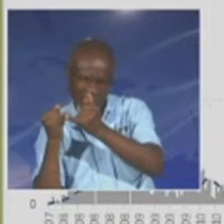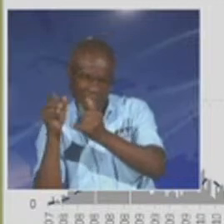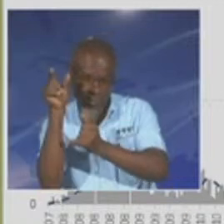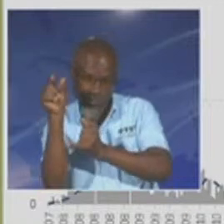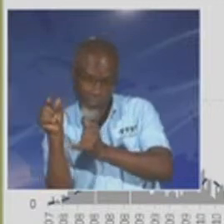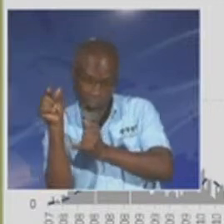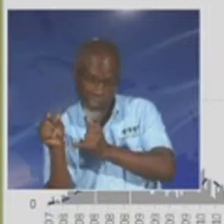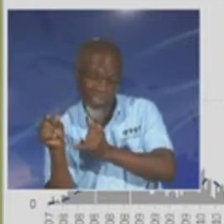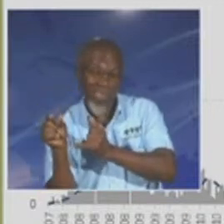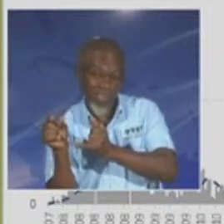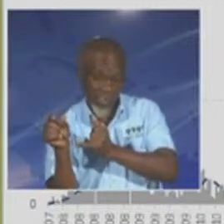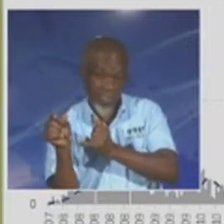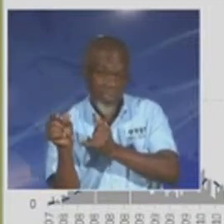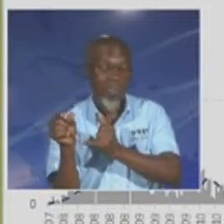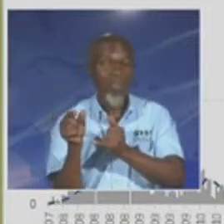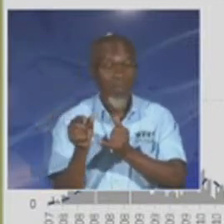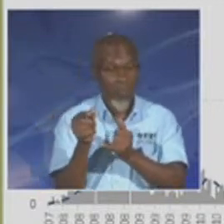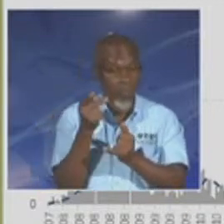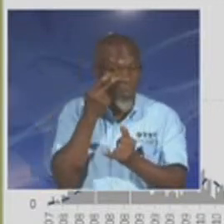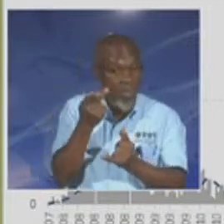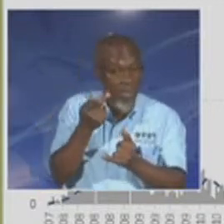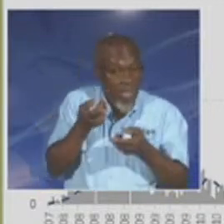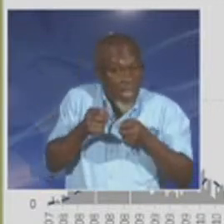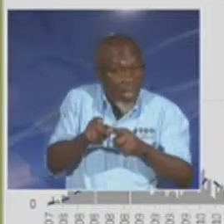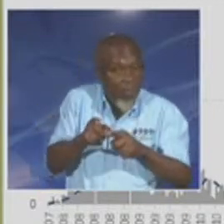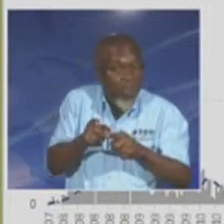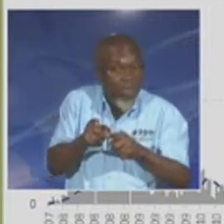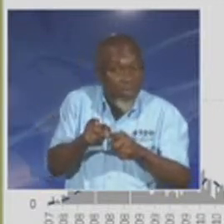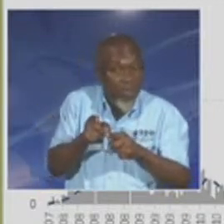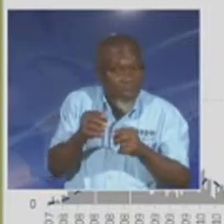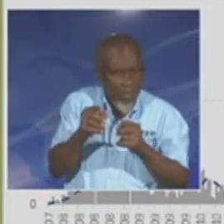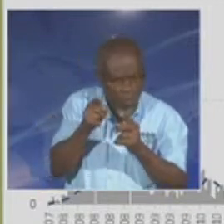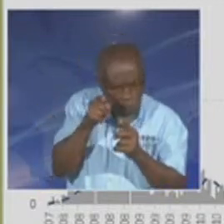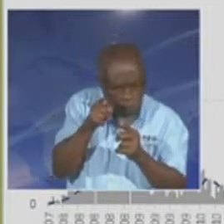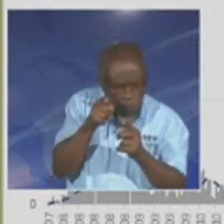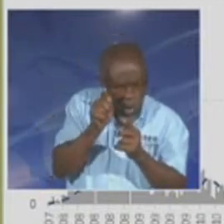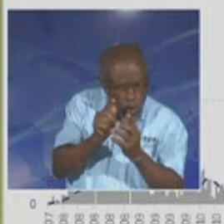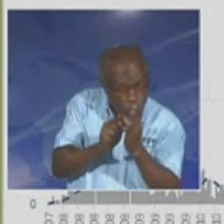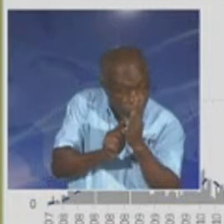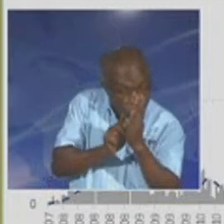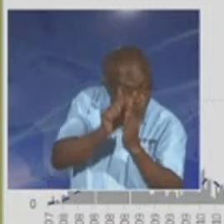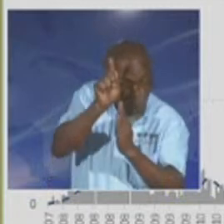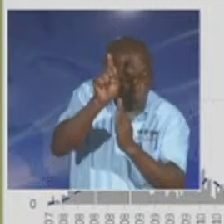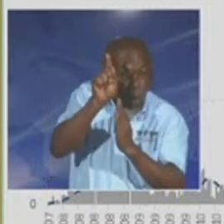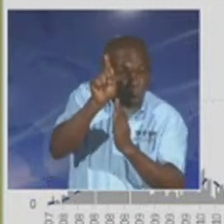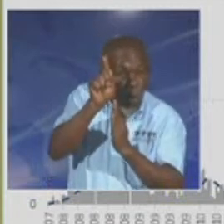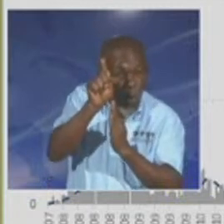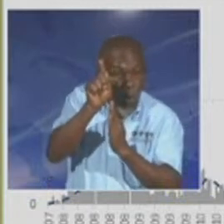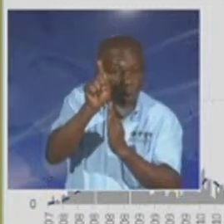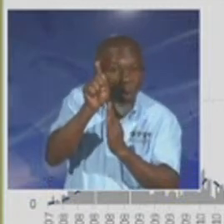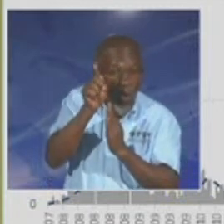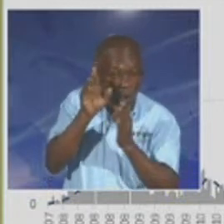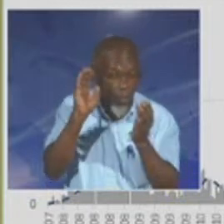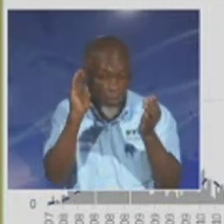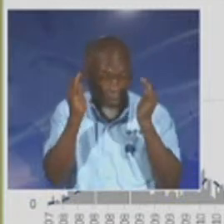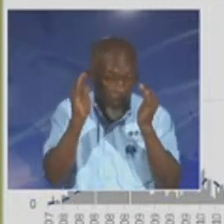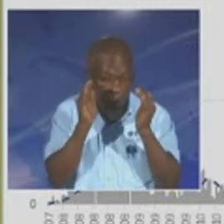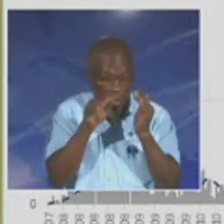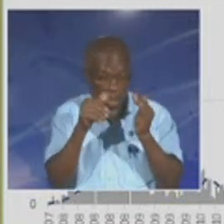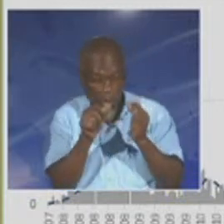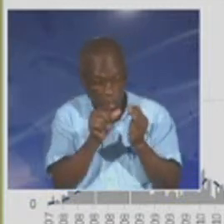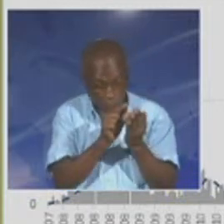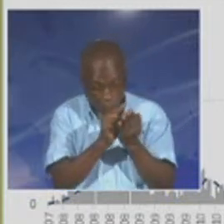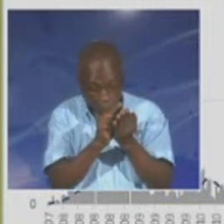bars on the right, we see that there is a relatively tall one that's taller than the others for that